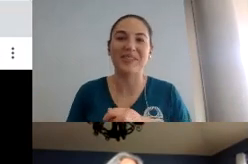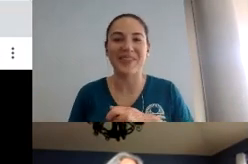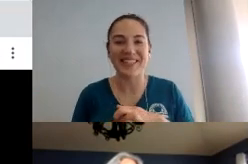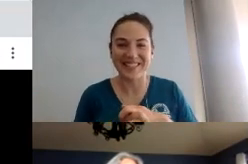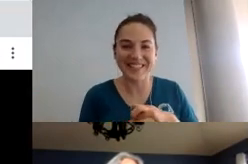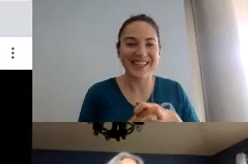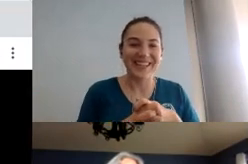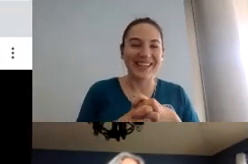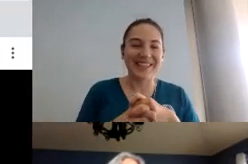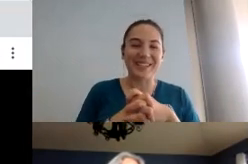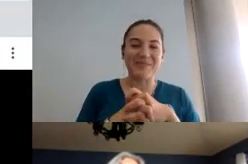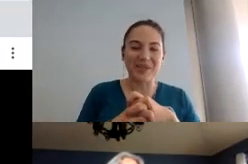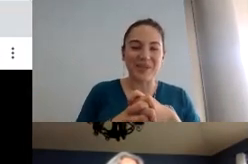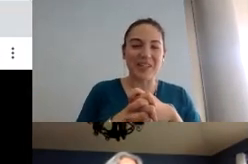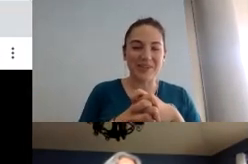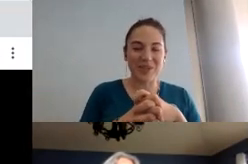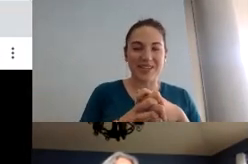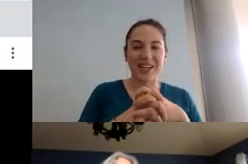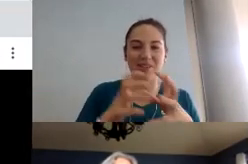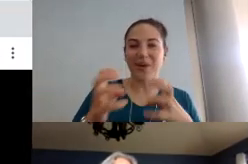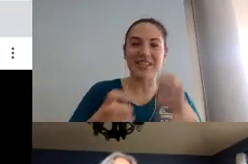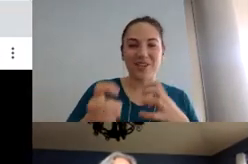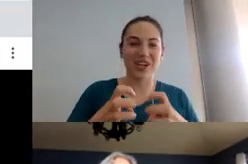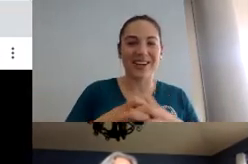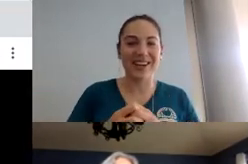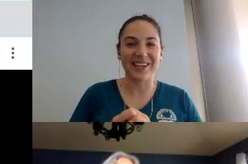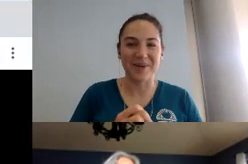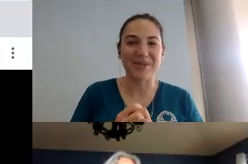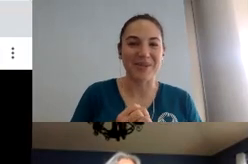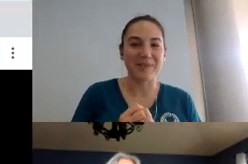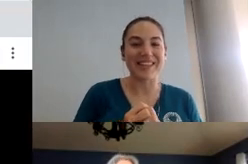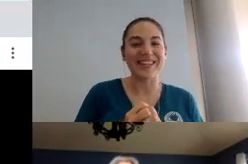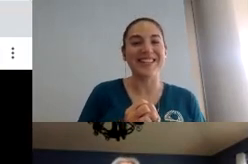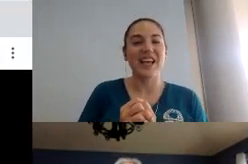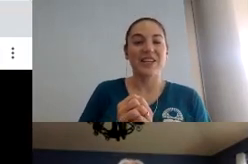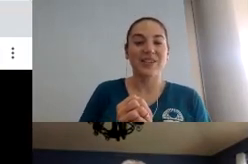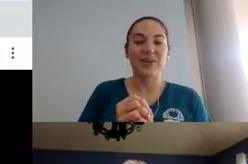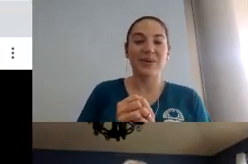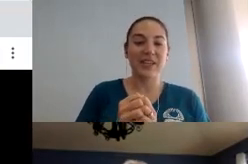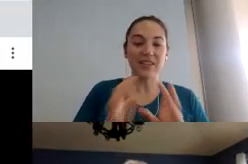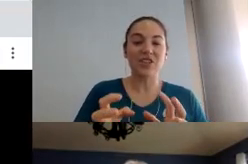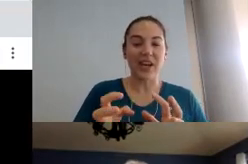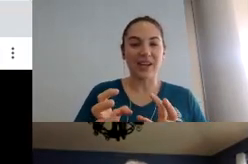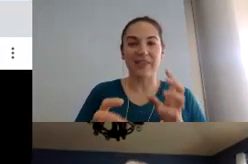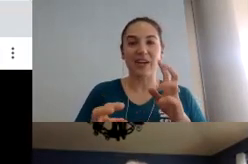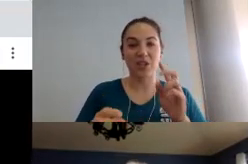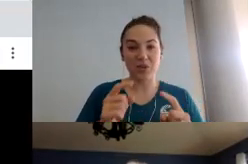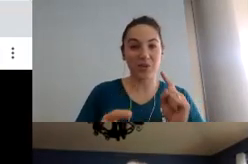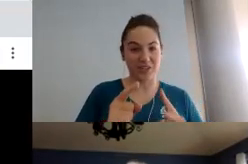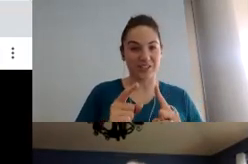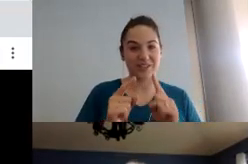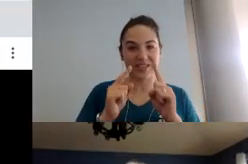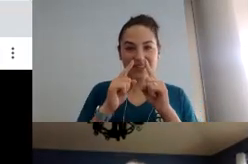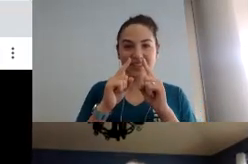actually full of ideas. So I just wanted to give you a chance to kind of, you know, idea share and crowdsource some ideas. So in the chat, I've got